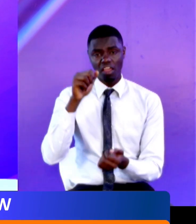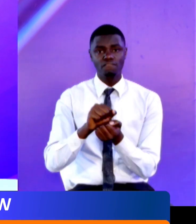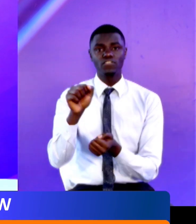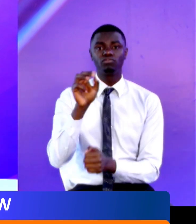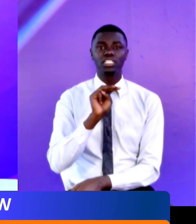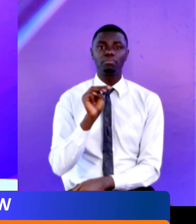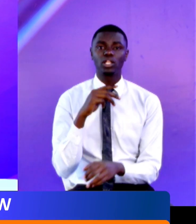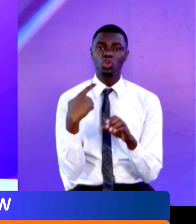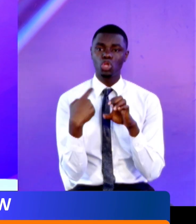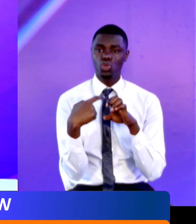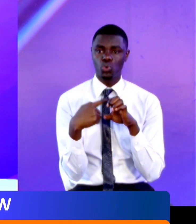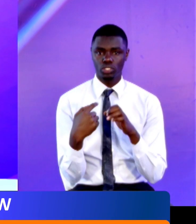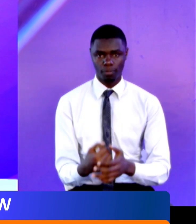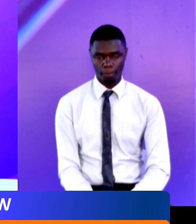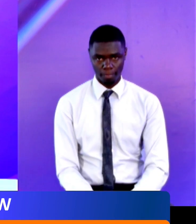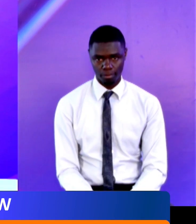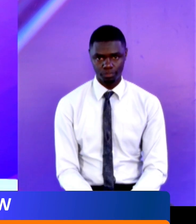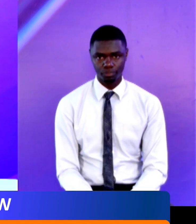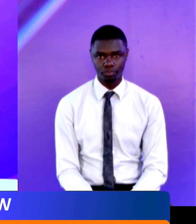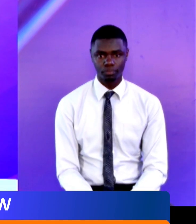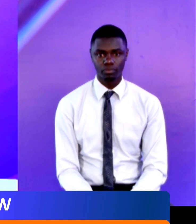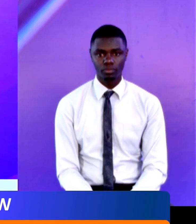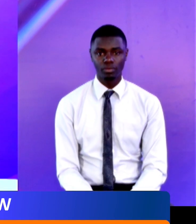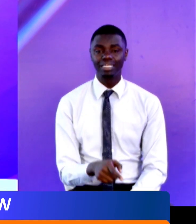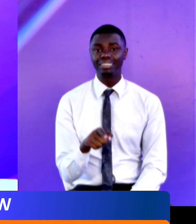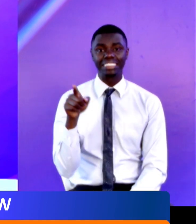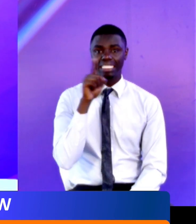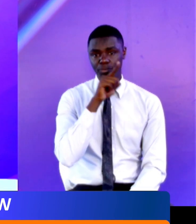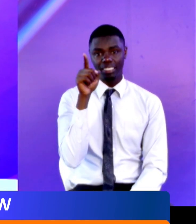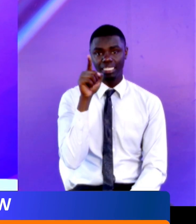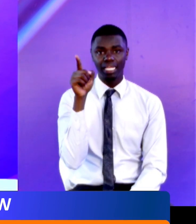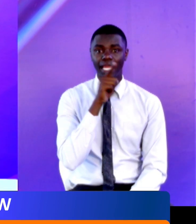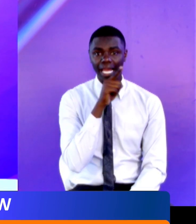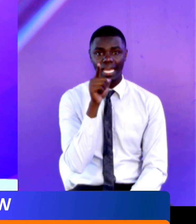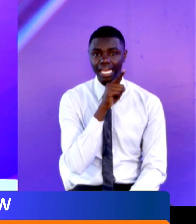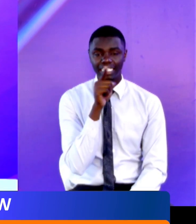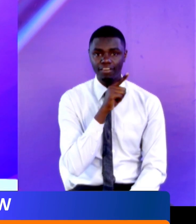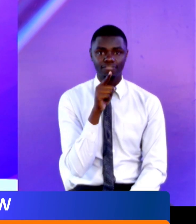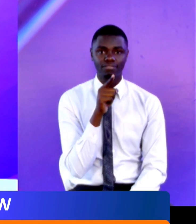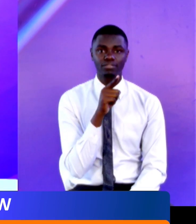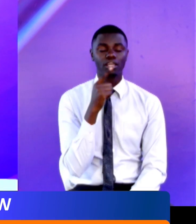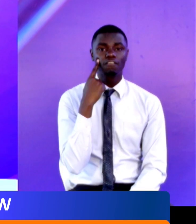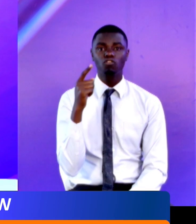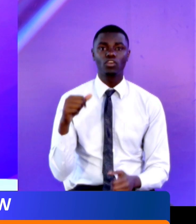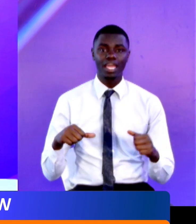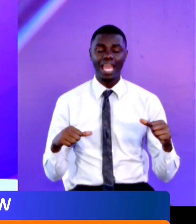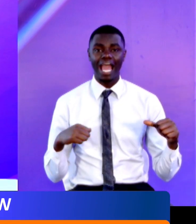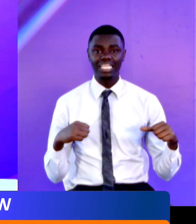million euros. Now, it has been a tough transfer season for the Argentine winner